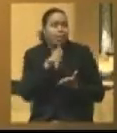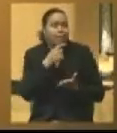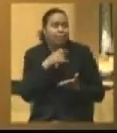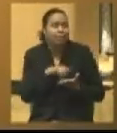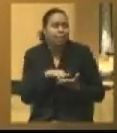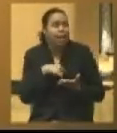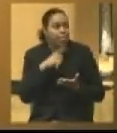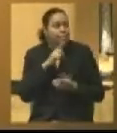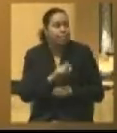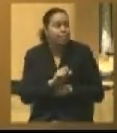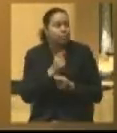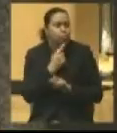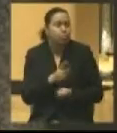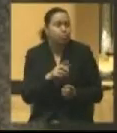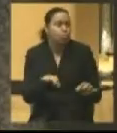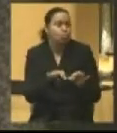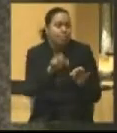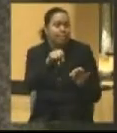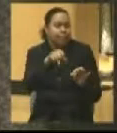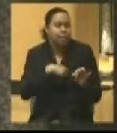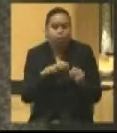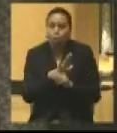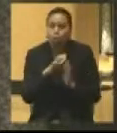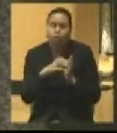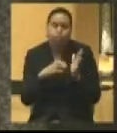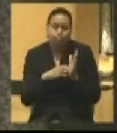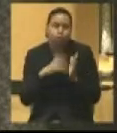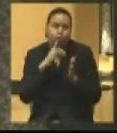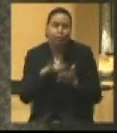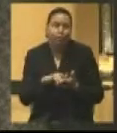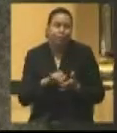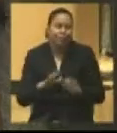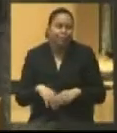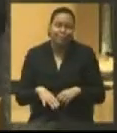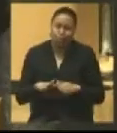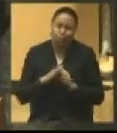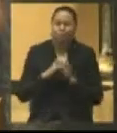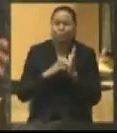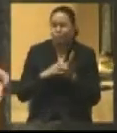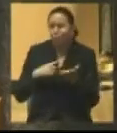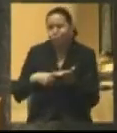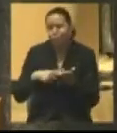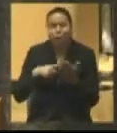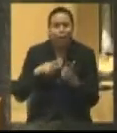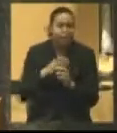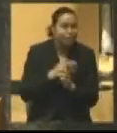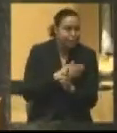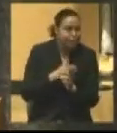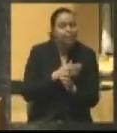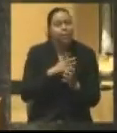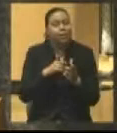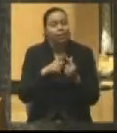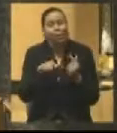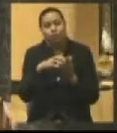the Emancipation Proclamation is important. I have a whole chapter on the Emancipation. I have an entire chapter on the preliminary proclamation and another chapter on